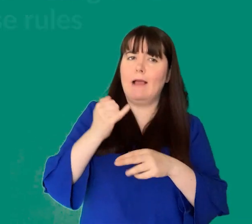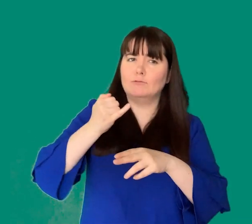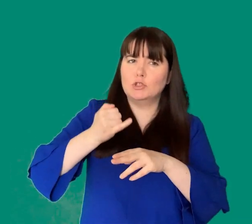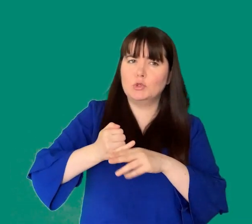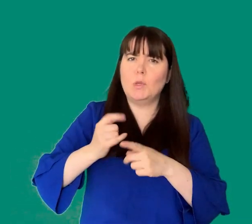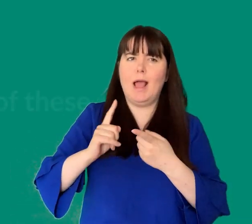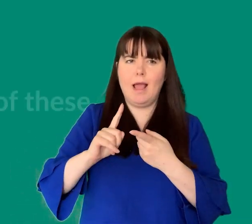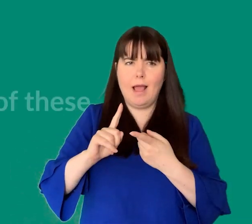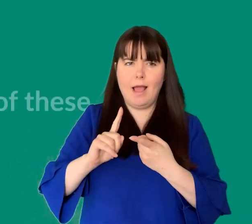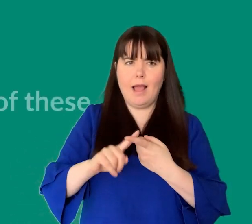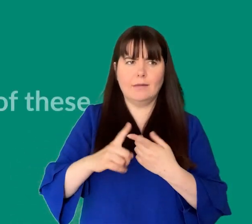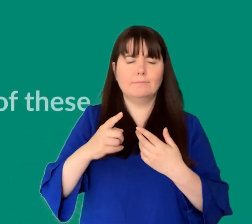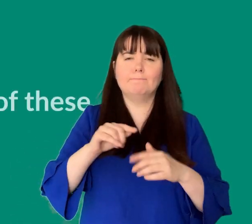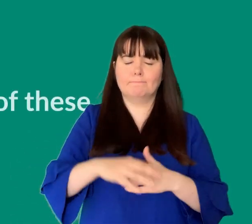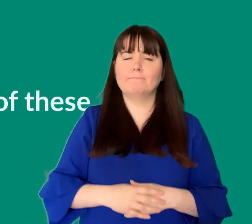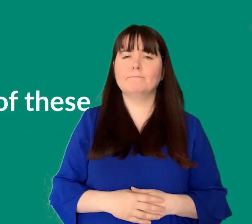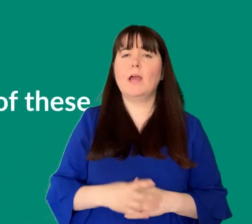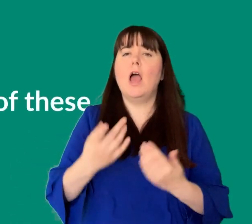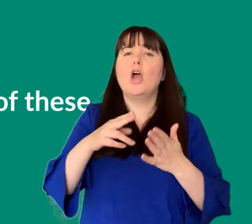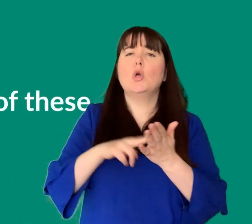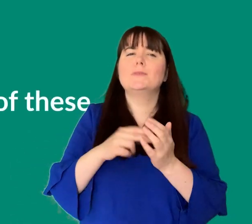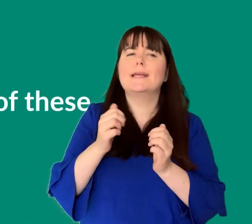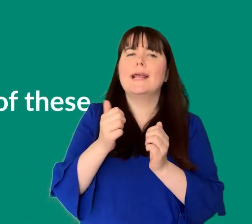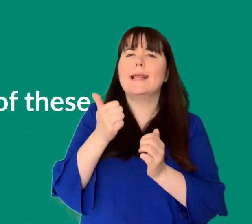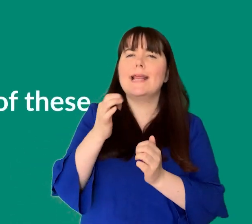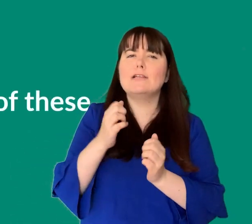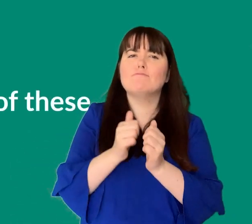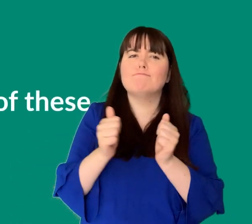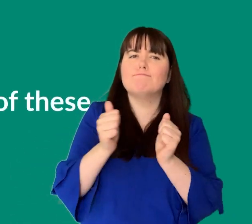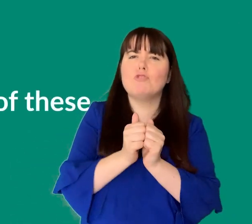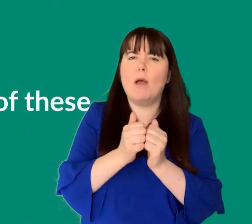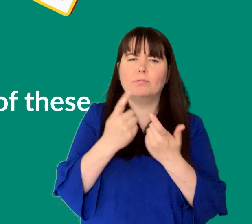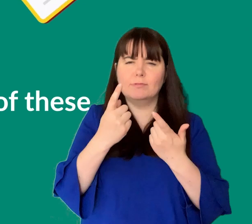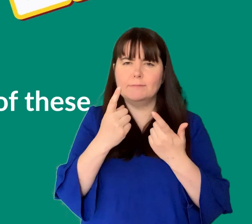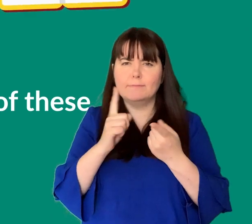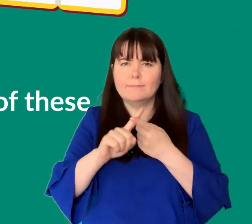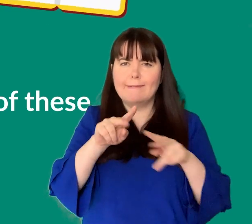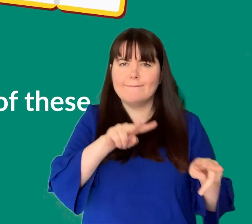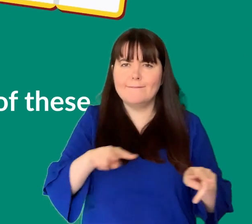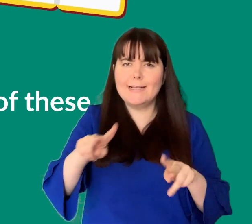remind students of these using age-appropriate versions of this video and other tools.